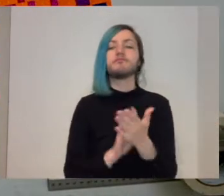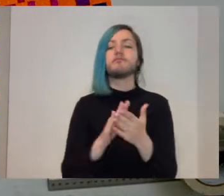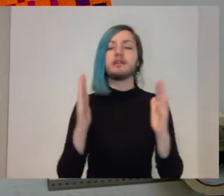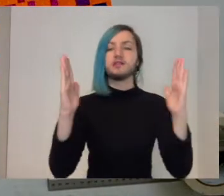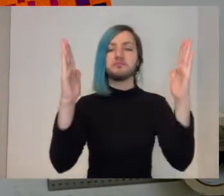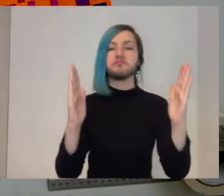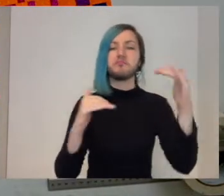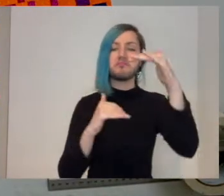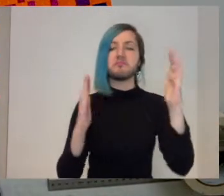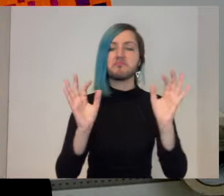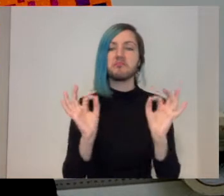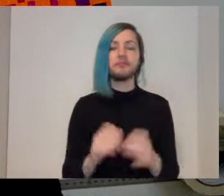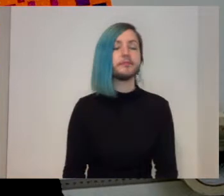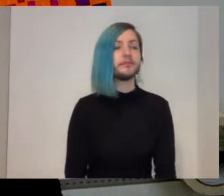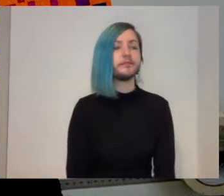even